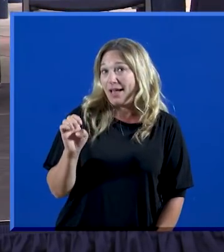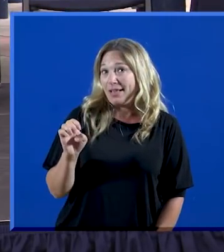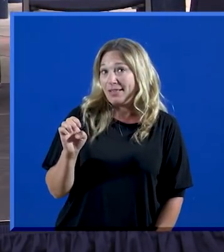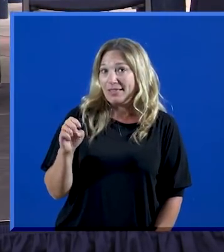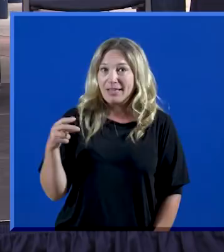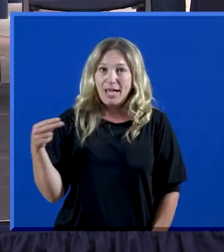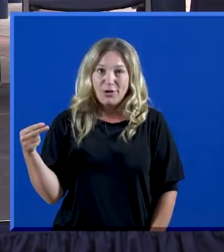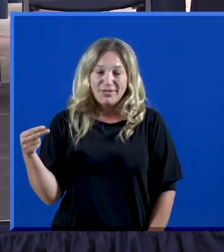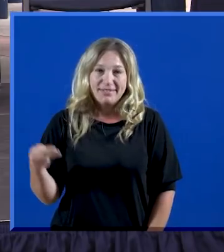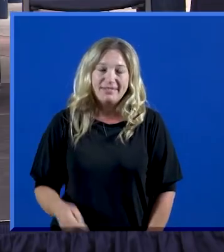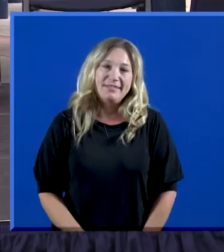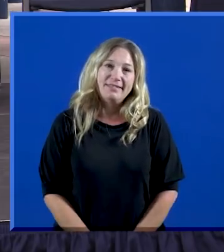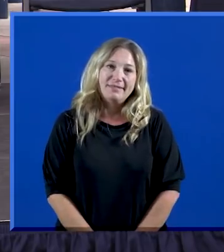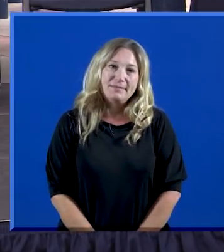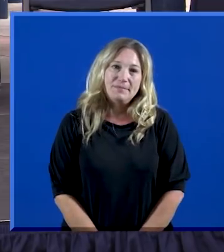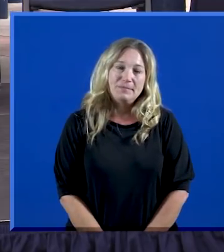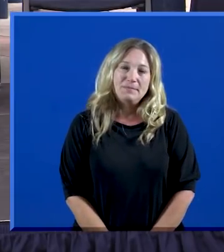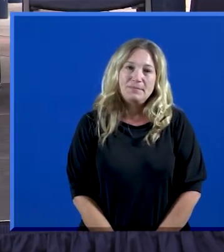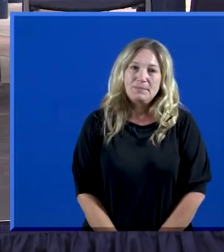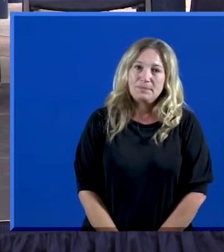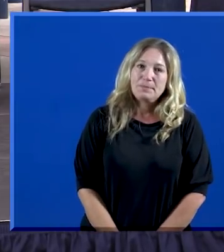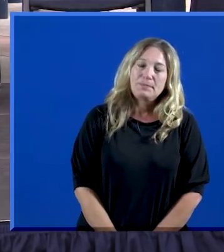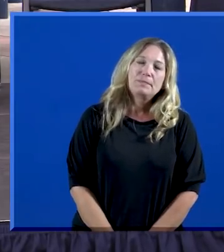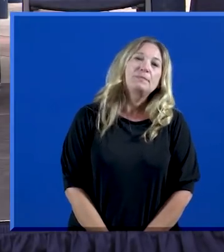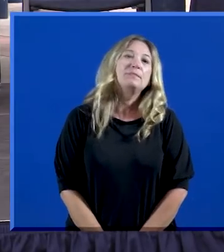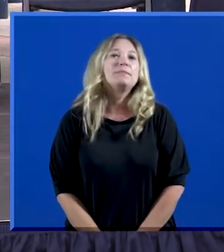Kyle Heron,